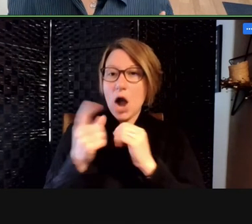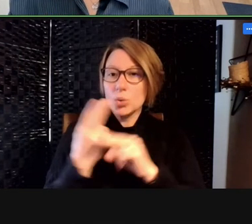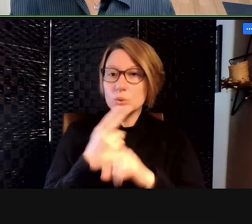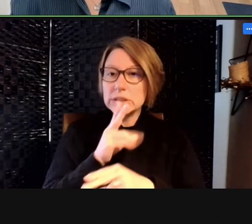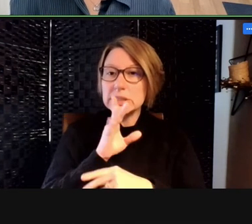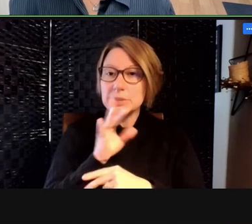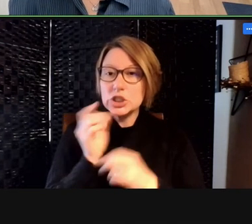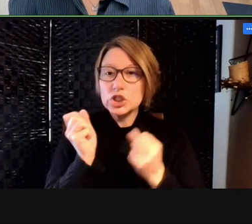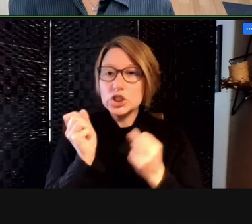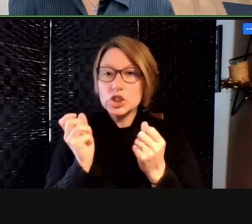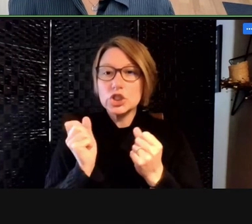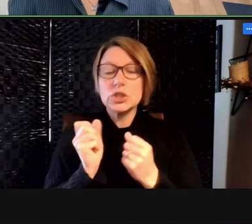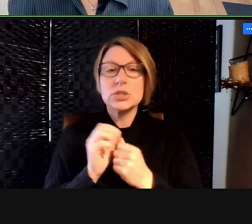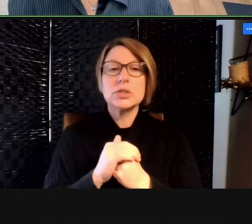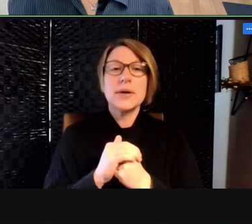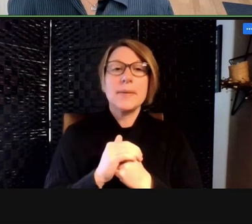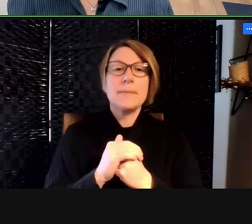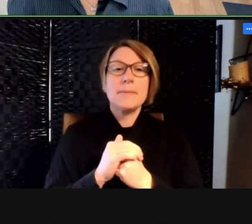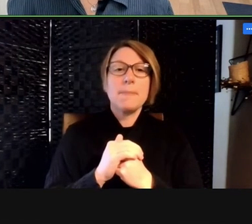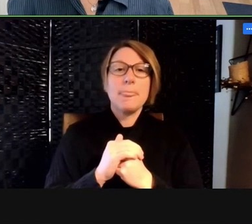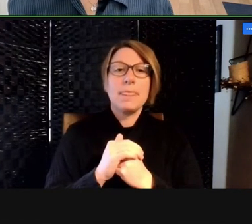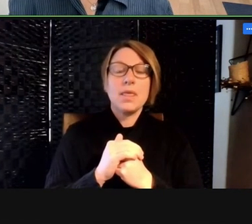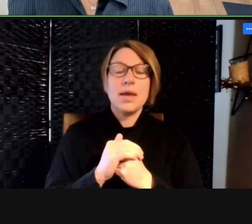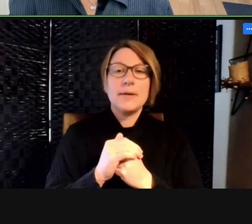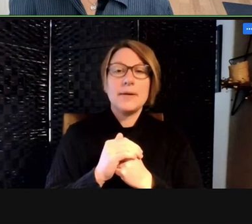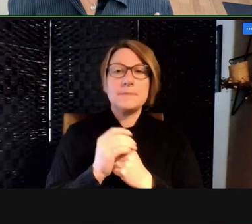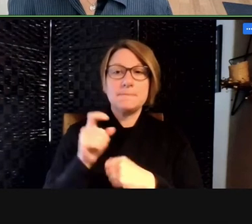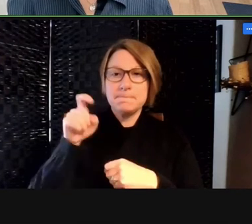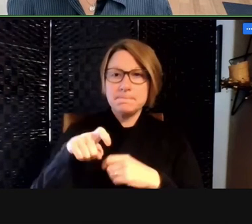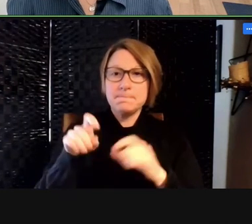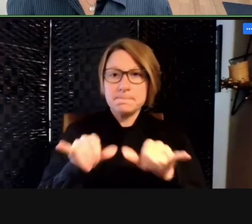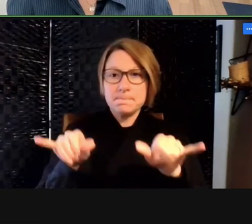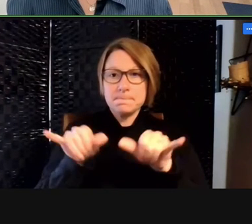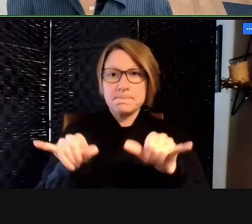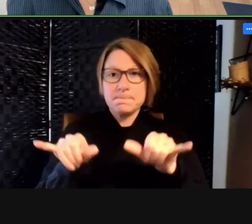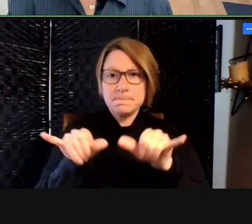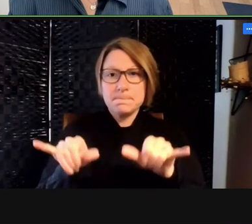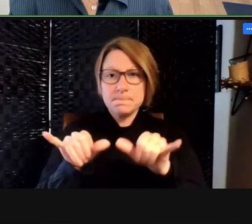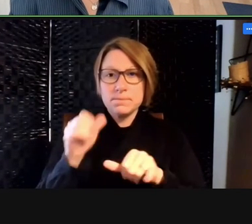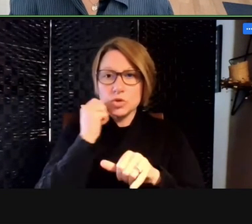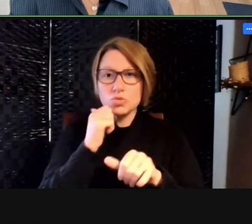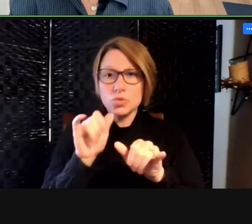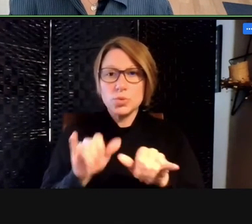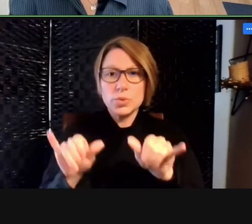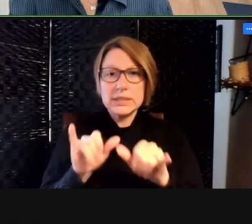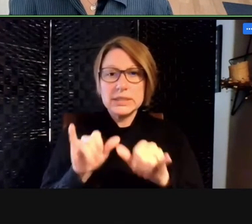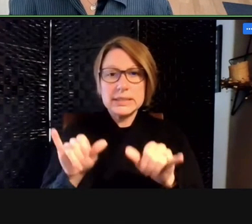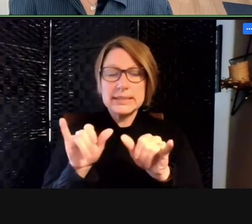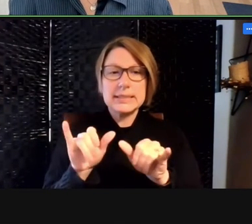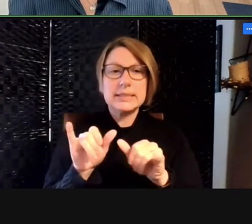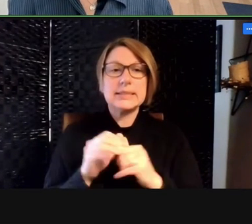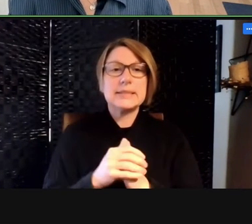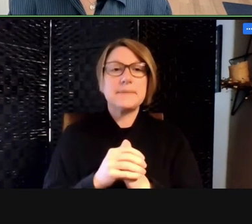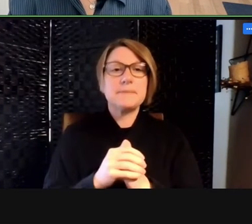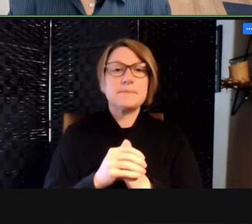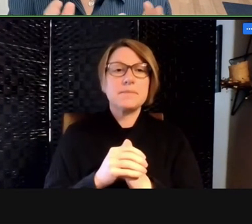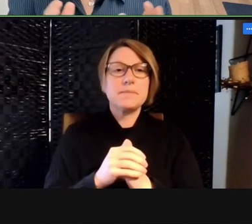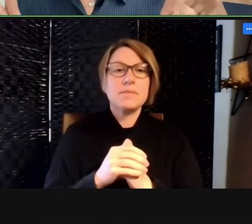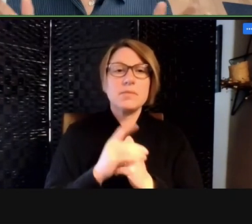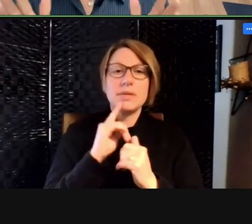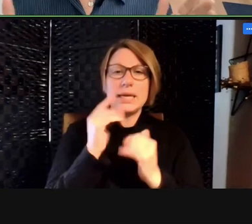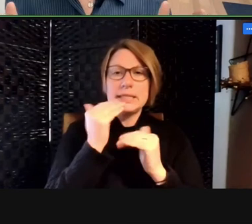that insistence on routines, so that inflexibility that you might see, the highly restrictive interests, and